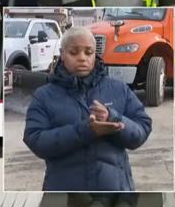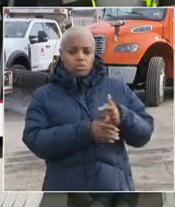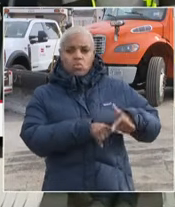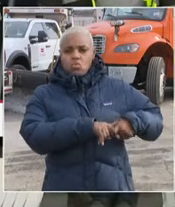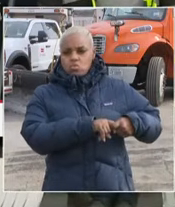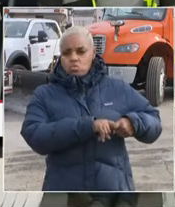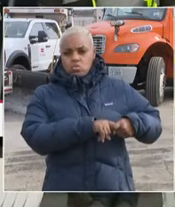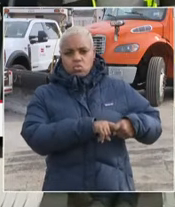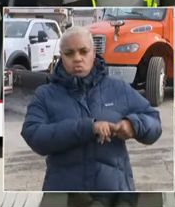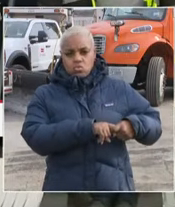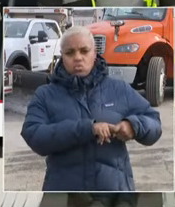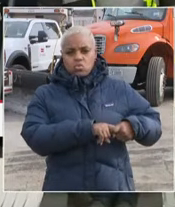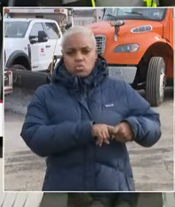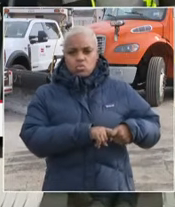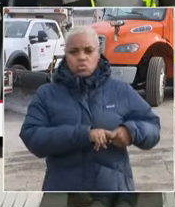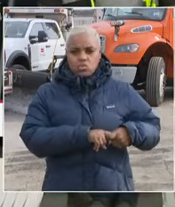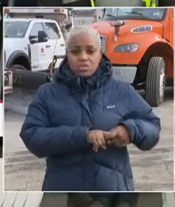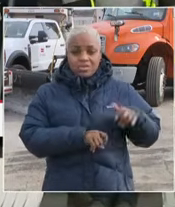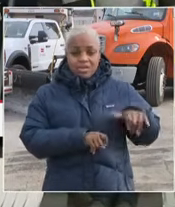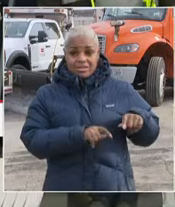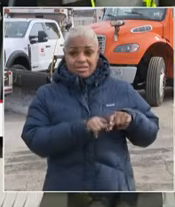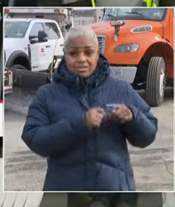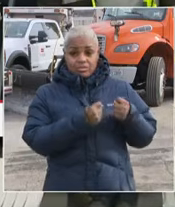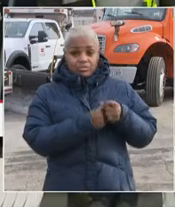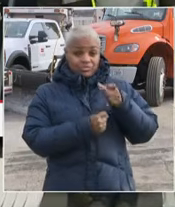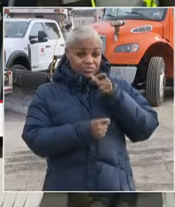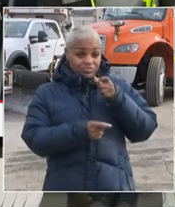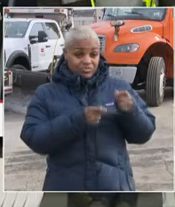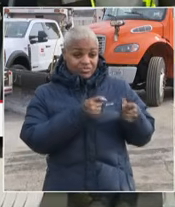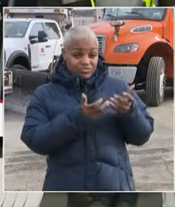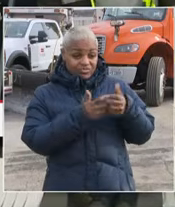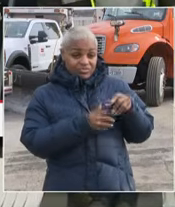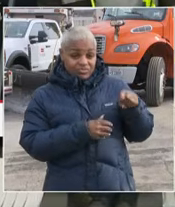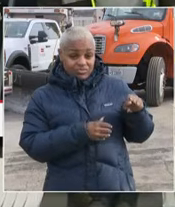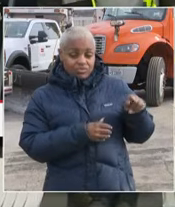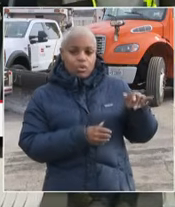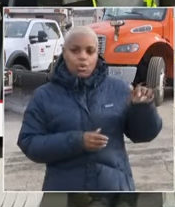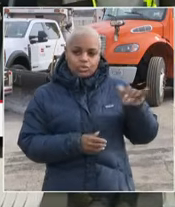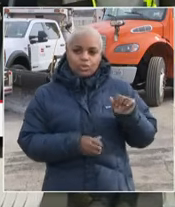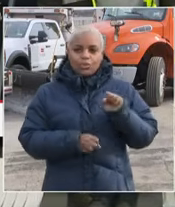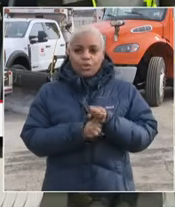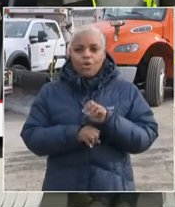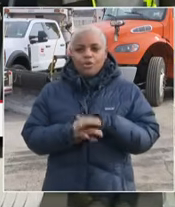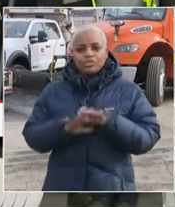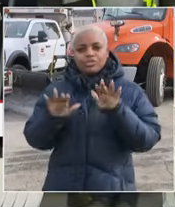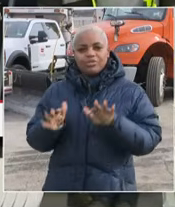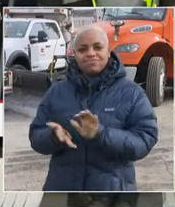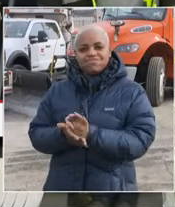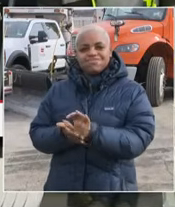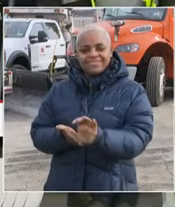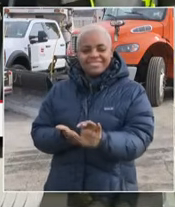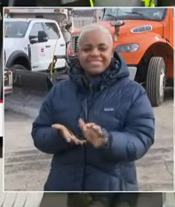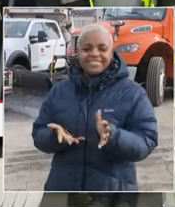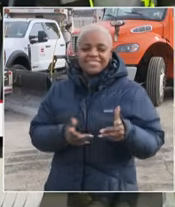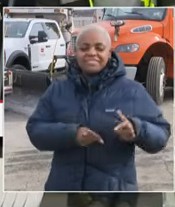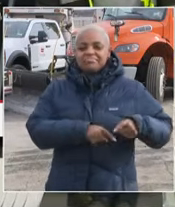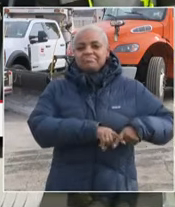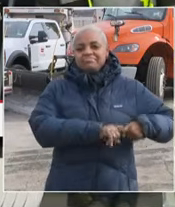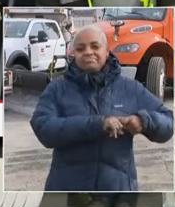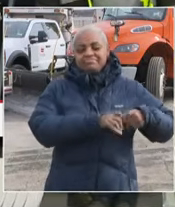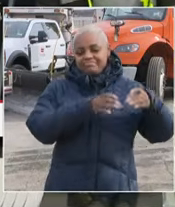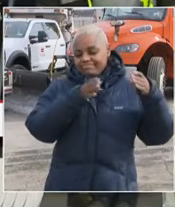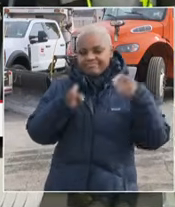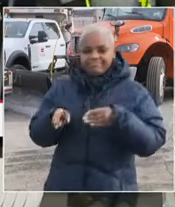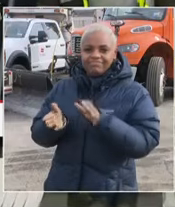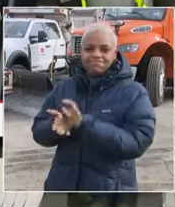because those teams who do leaf collection also clear the snow, and so they are already transitioning to snow